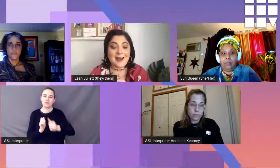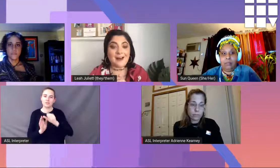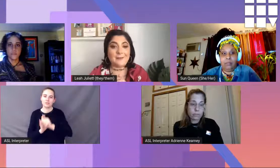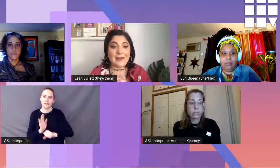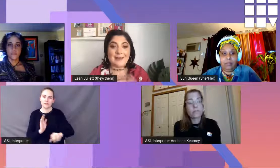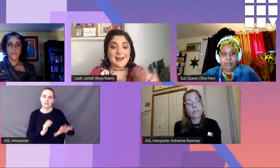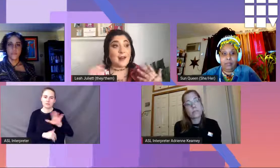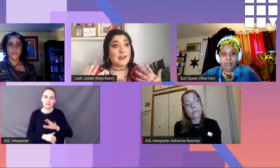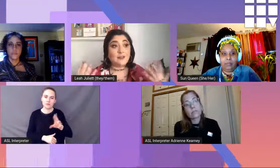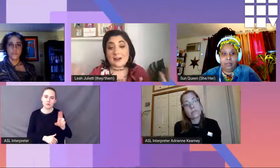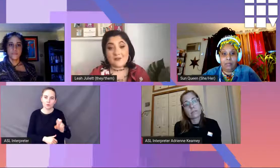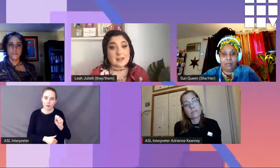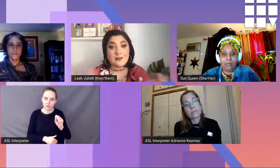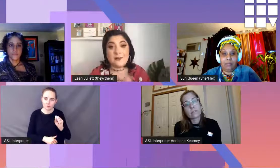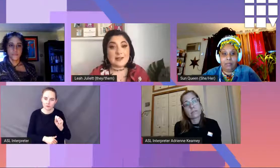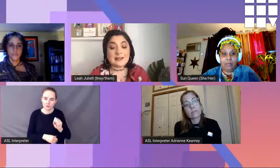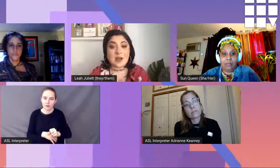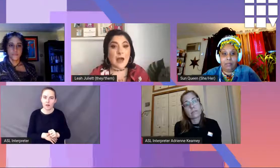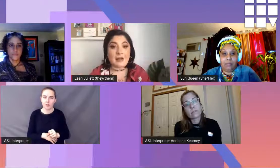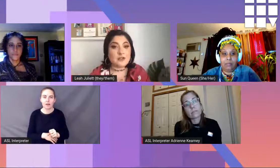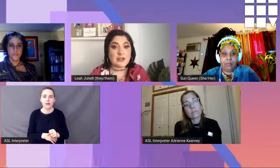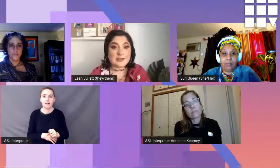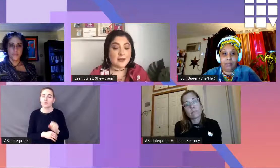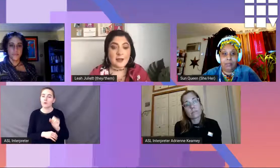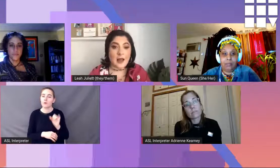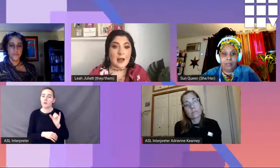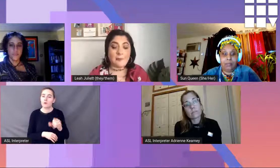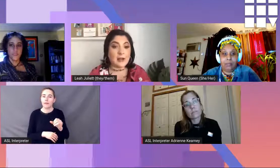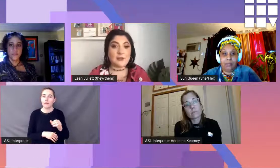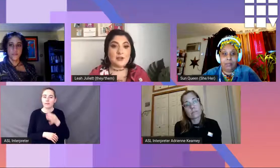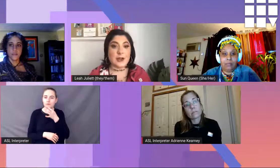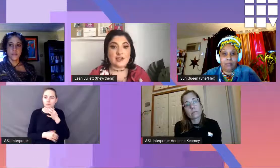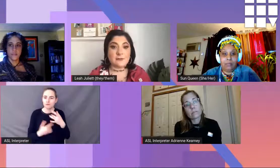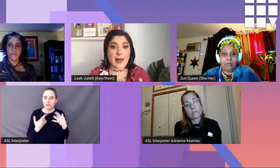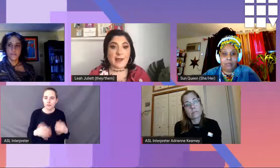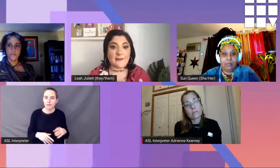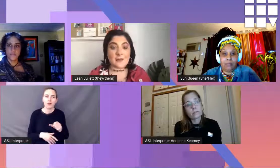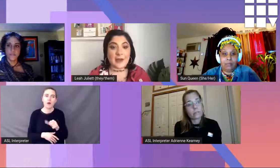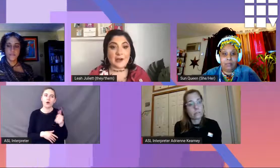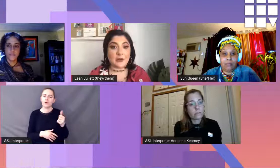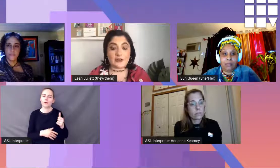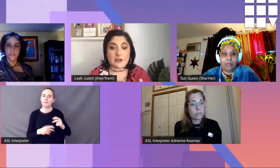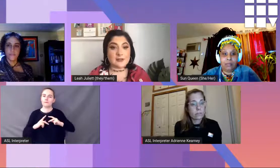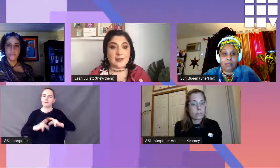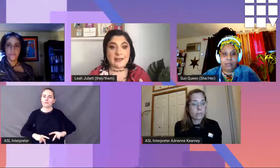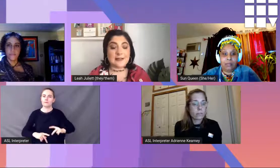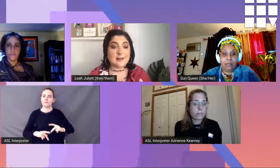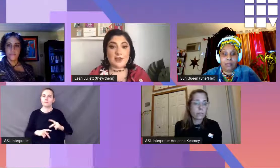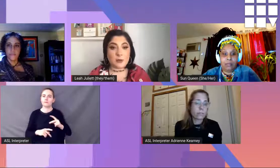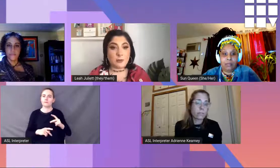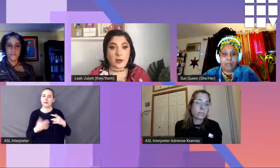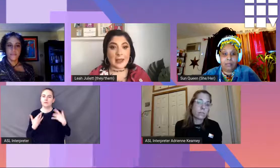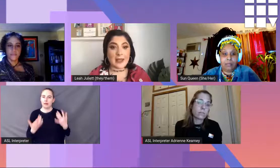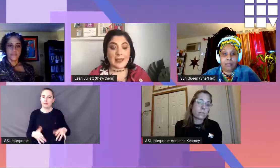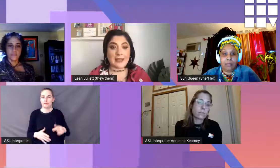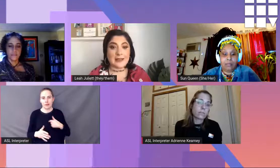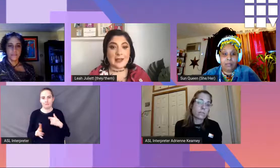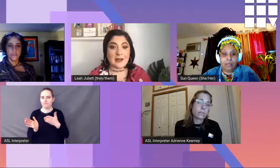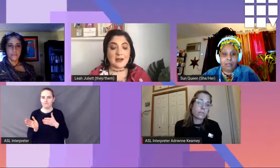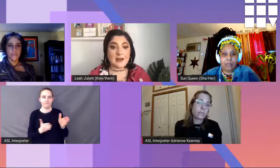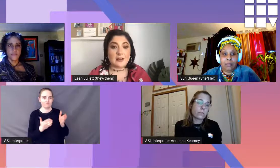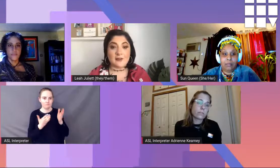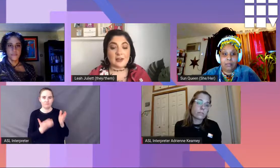already. And then as far as physical events go, I would just point you in the direction of Black Lives Matter. Go to those events. So important.